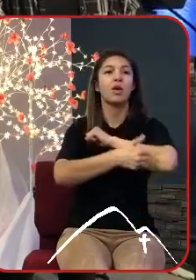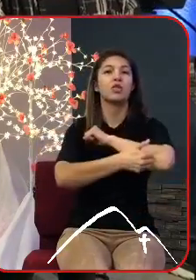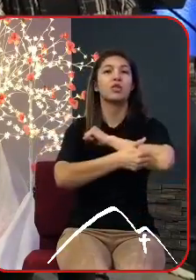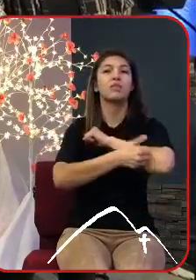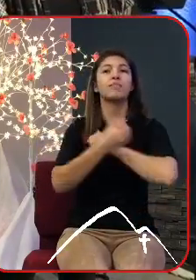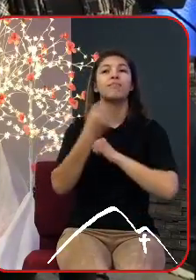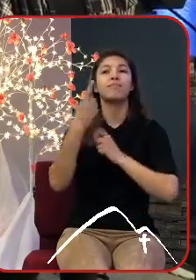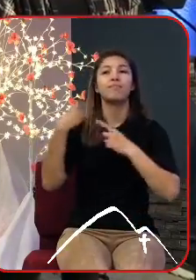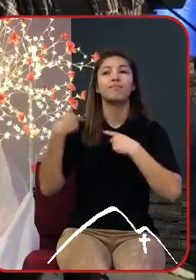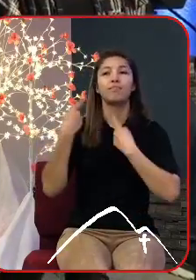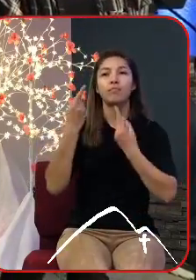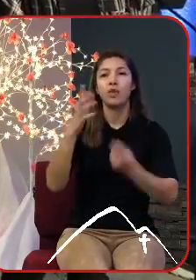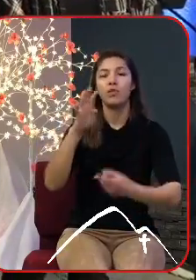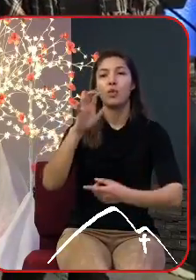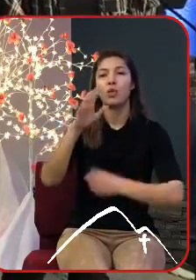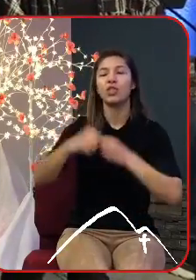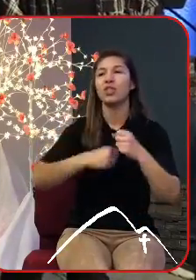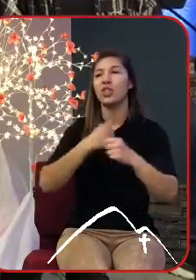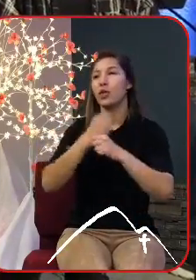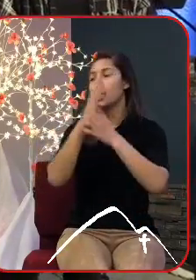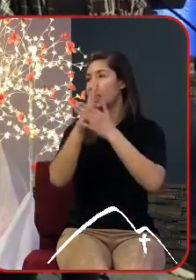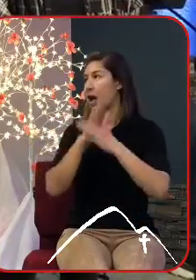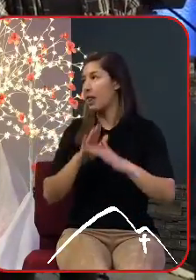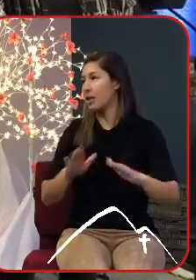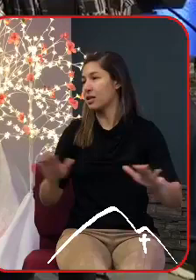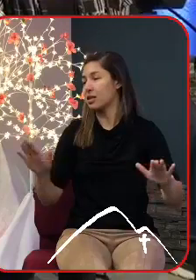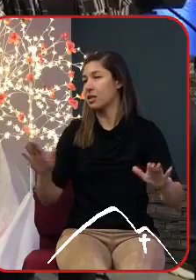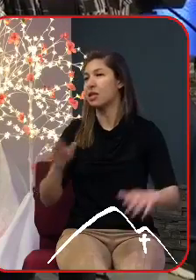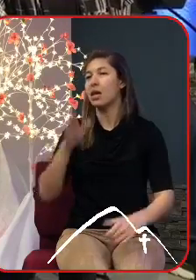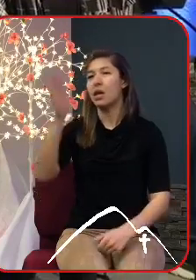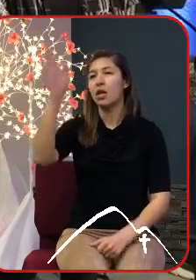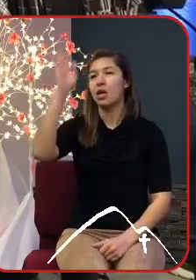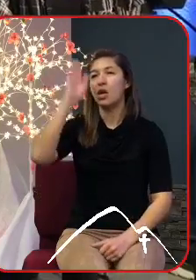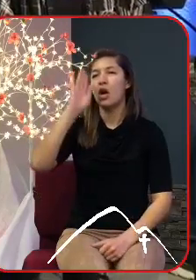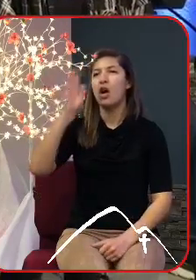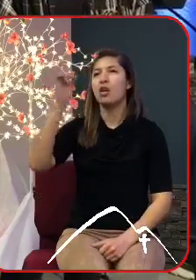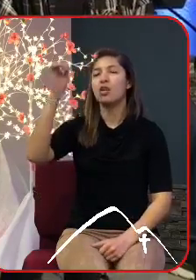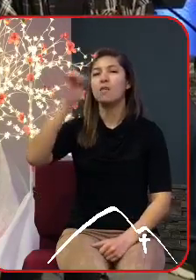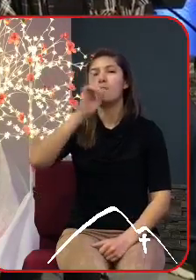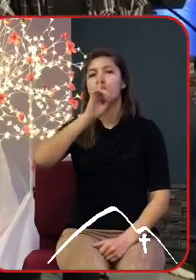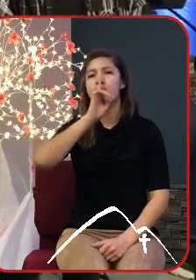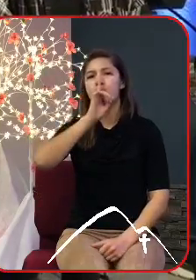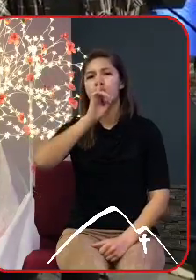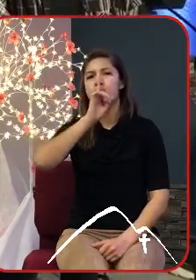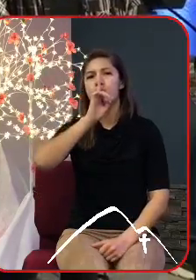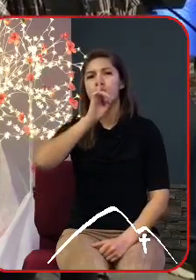400 years of silence in which God had not really spoken to Israel